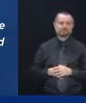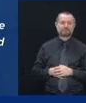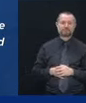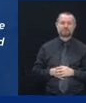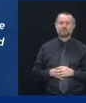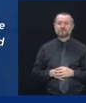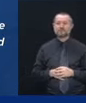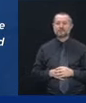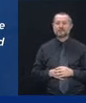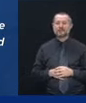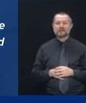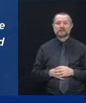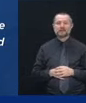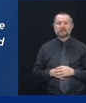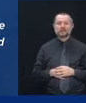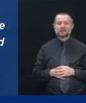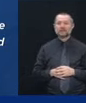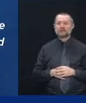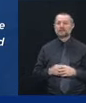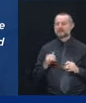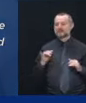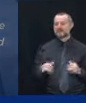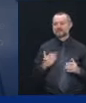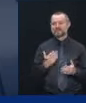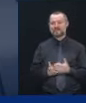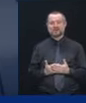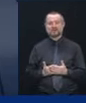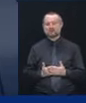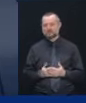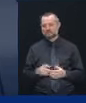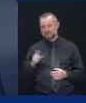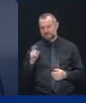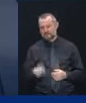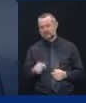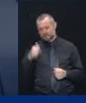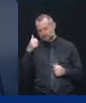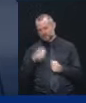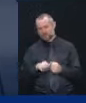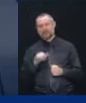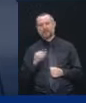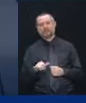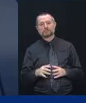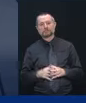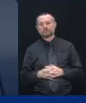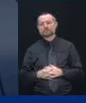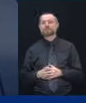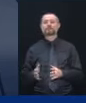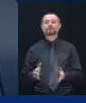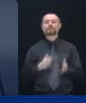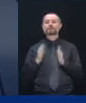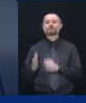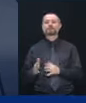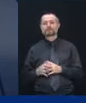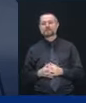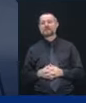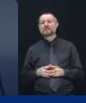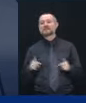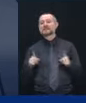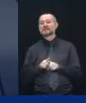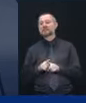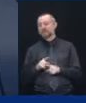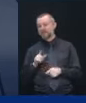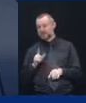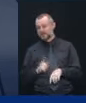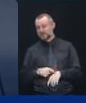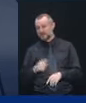okay? And that's just a fact that we have to keep in mind. At the same time, multiple